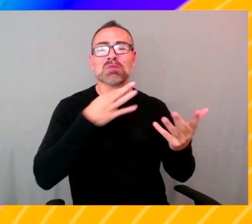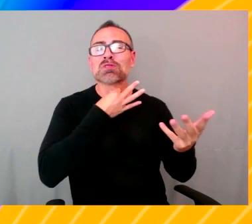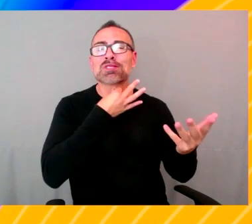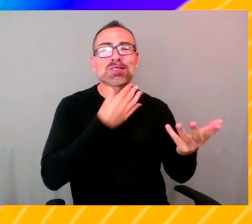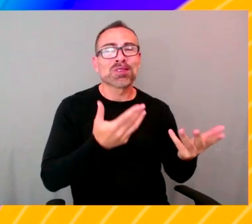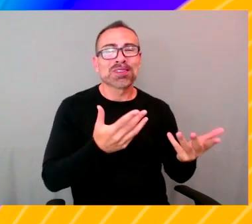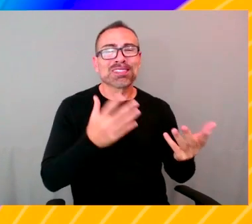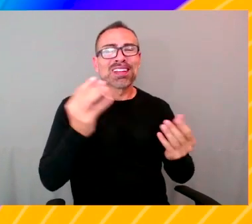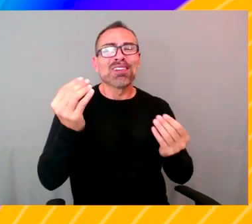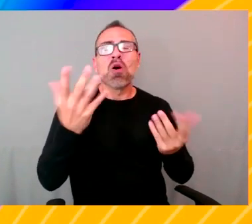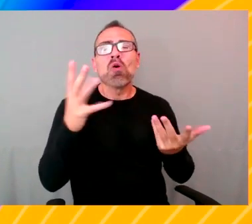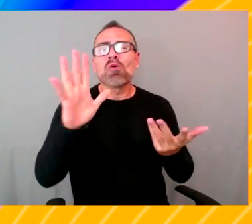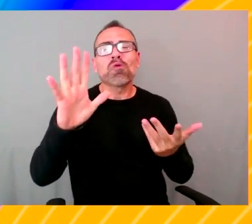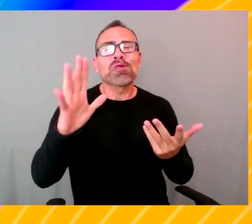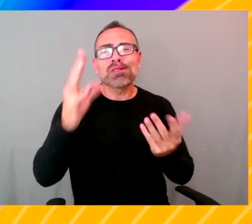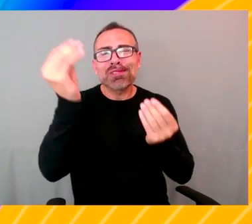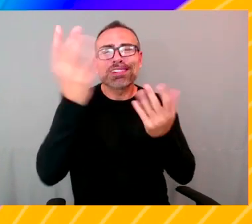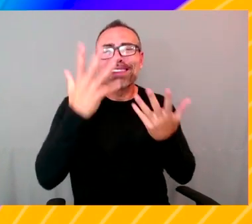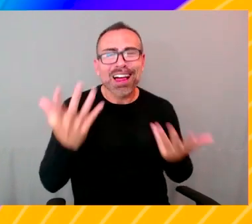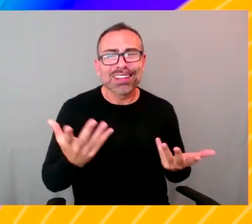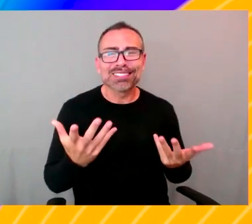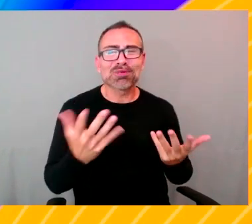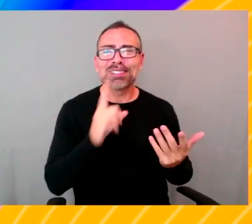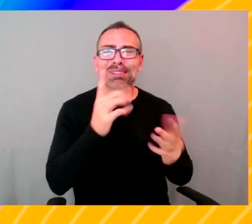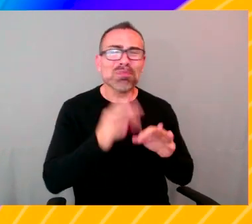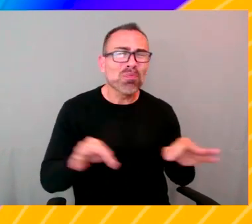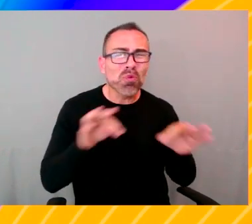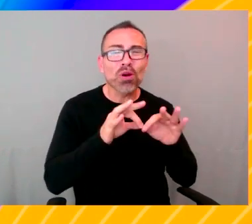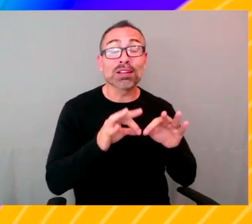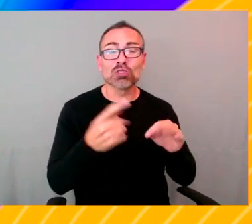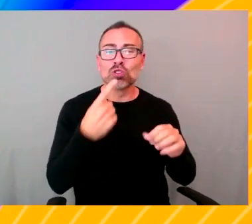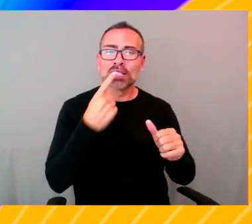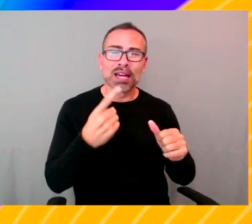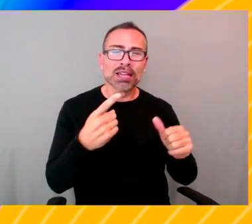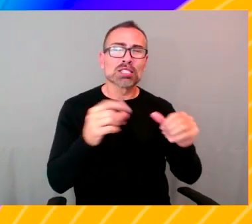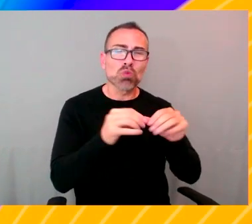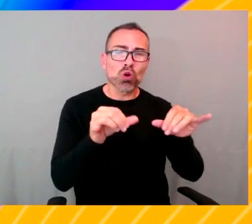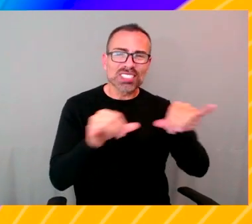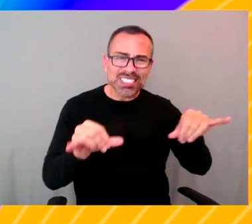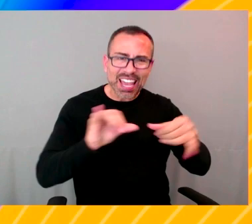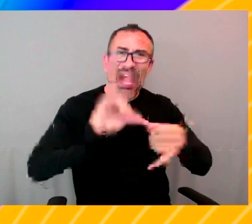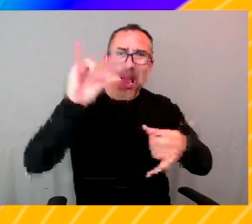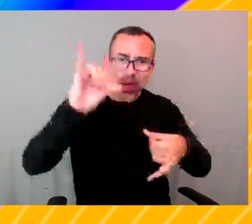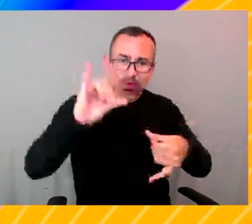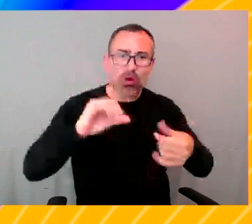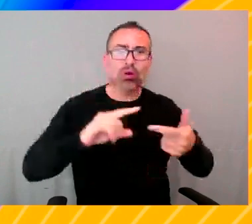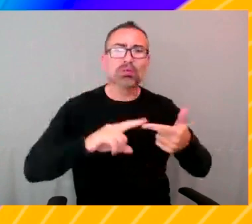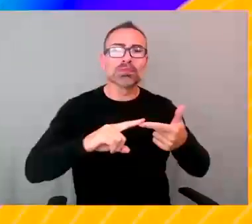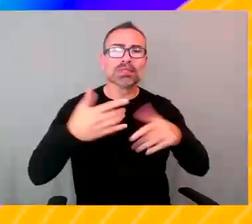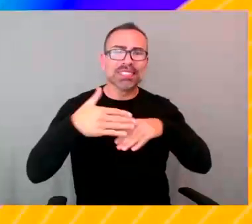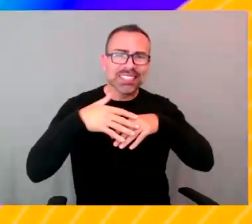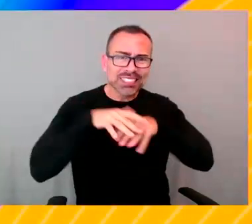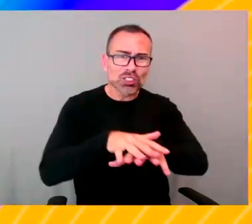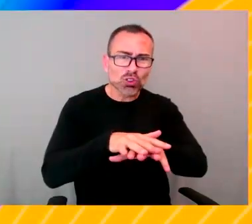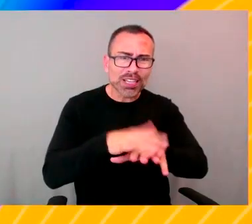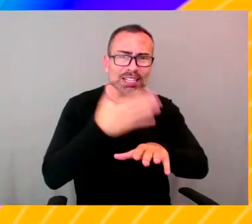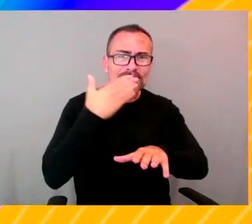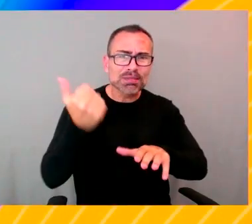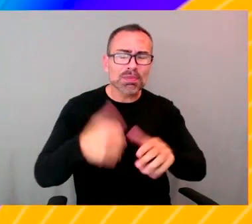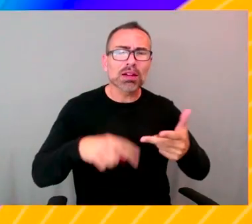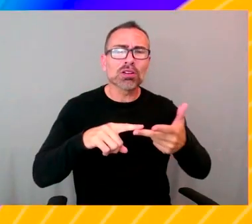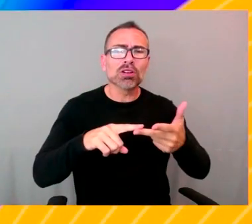integrations. Uh, you said there was things that they were different between the two, and now they're